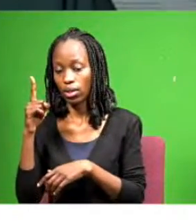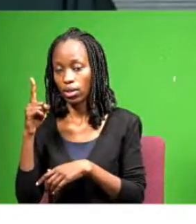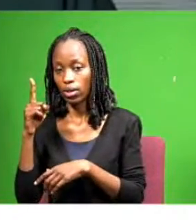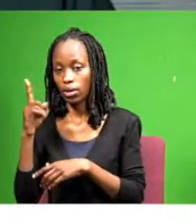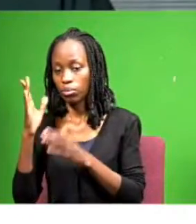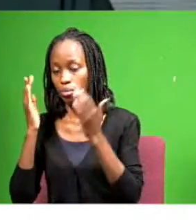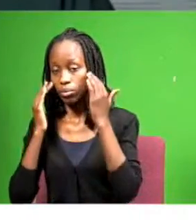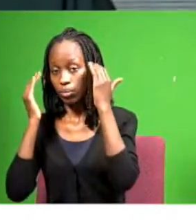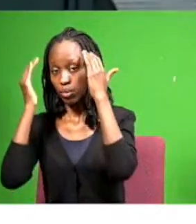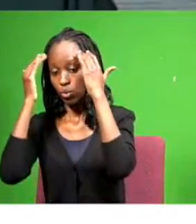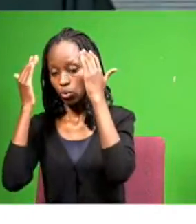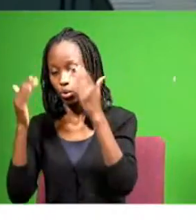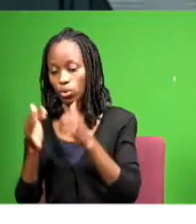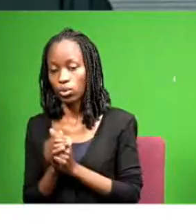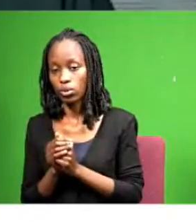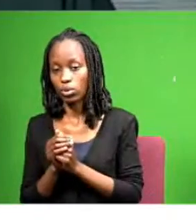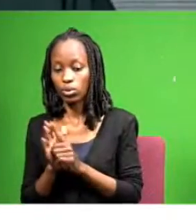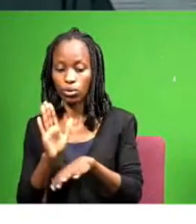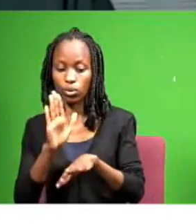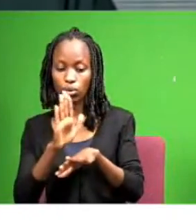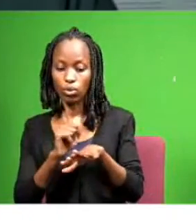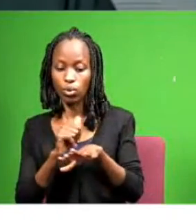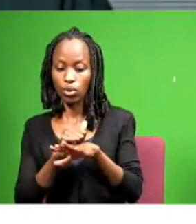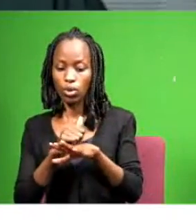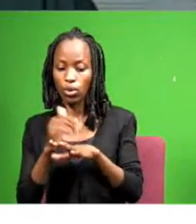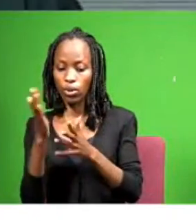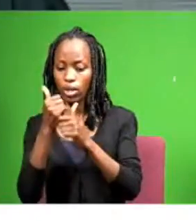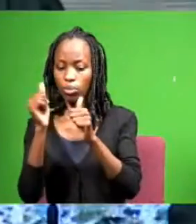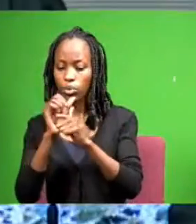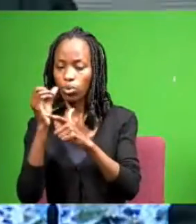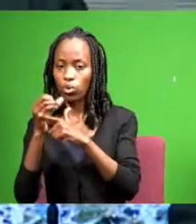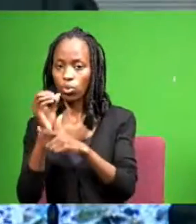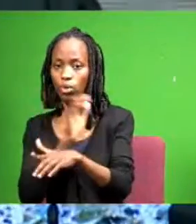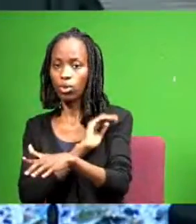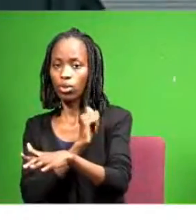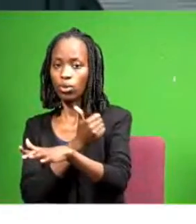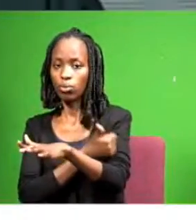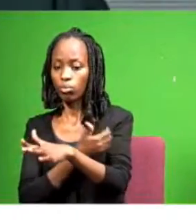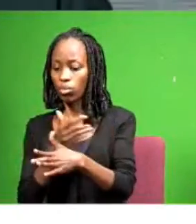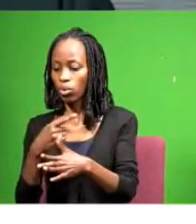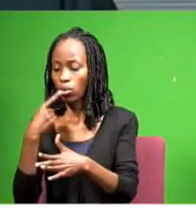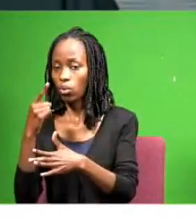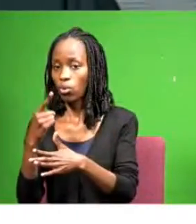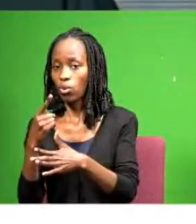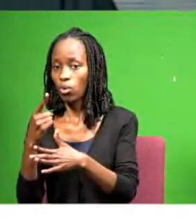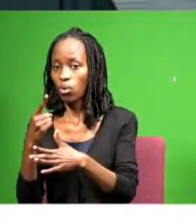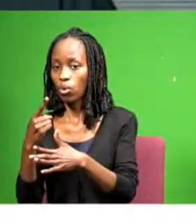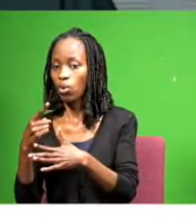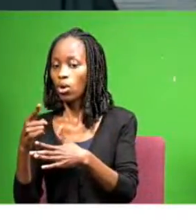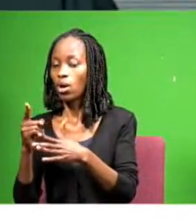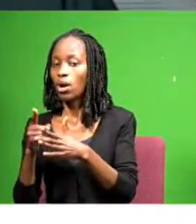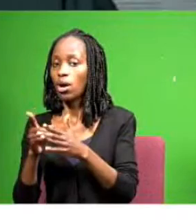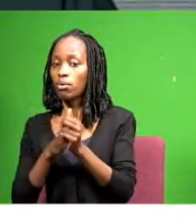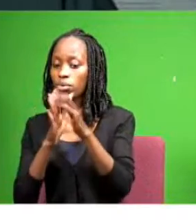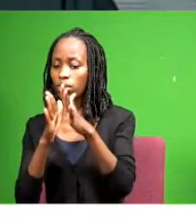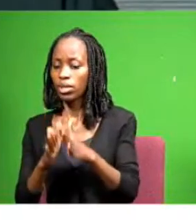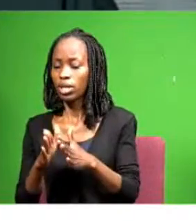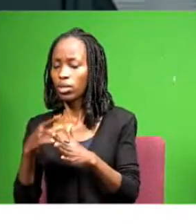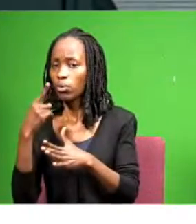to call to the president or the authorities that were responsible for